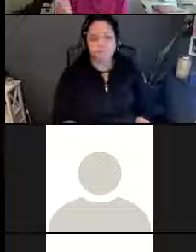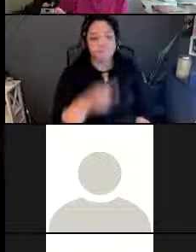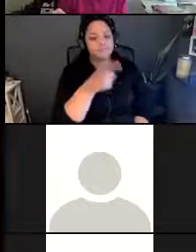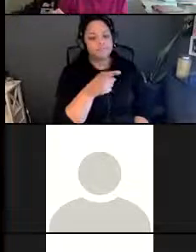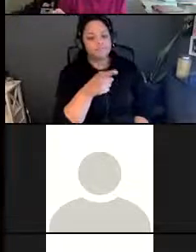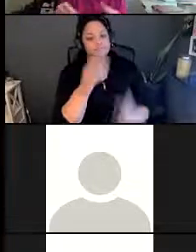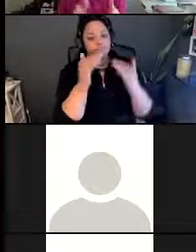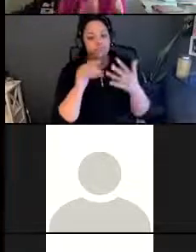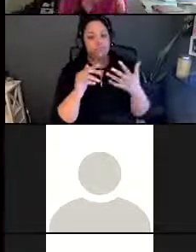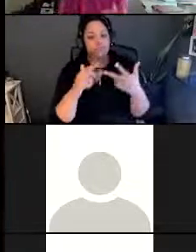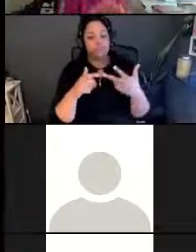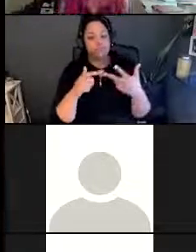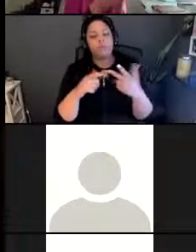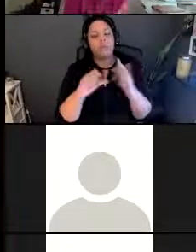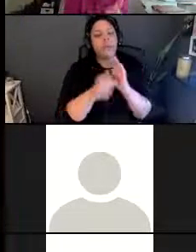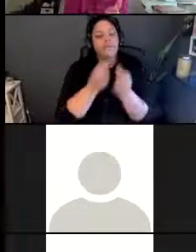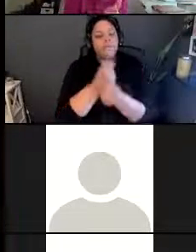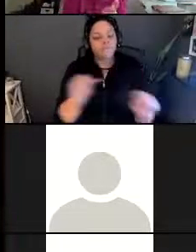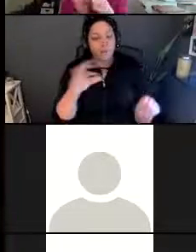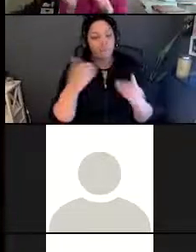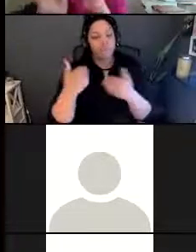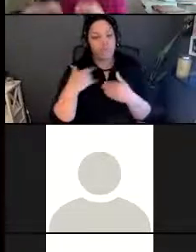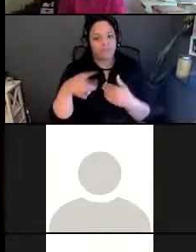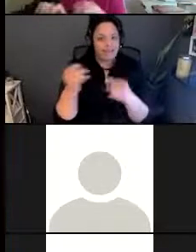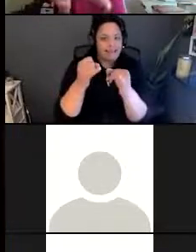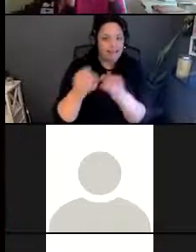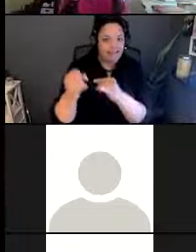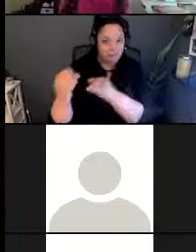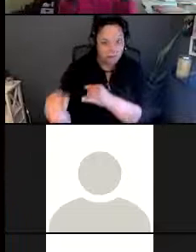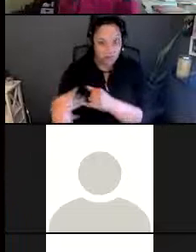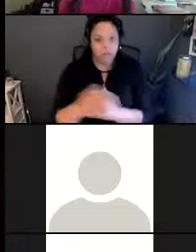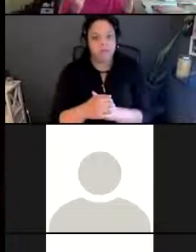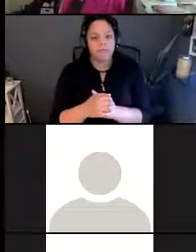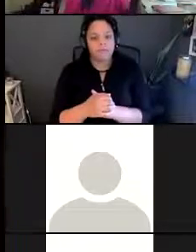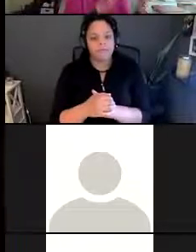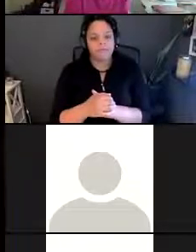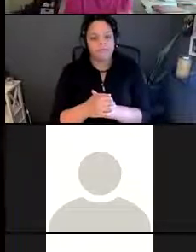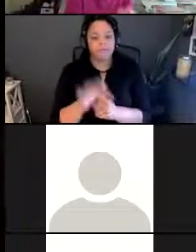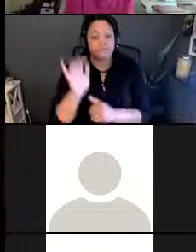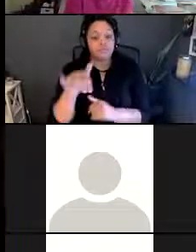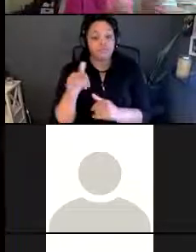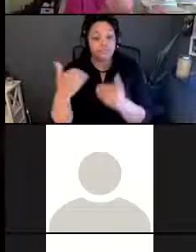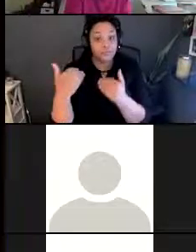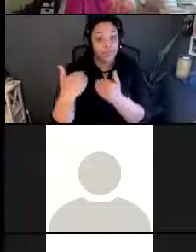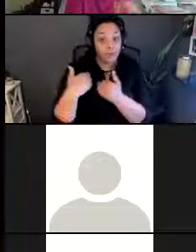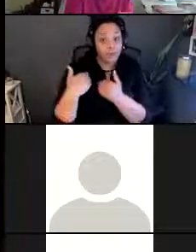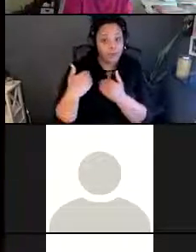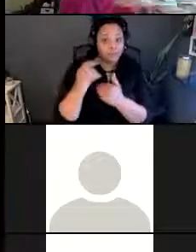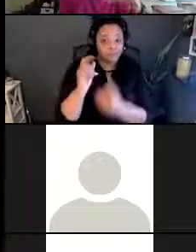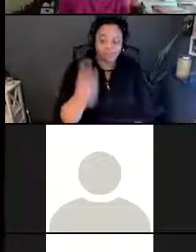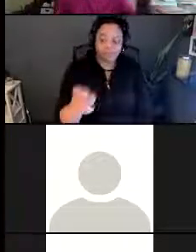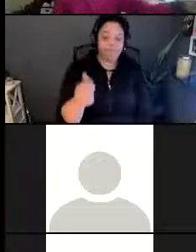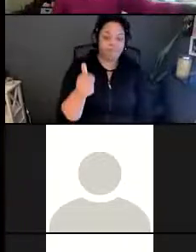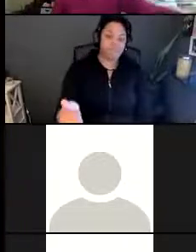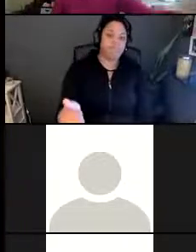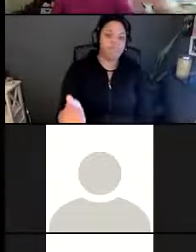and responsibility of the individual and puts that responsibility on the